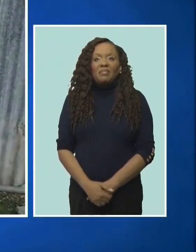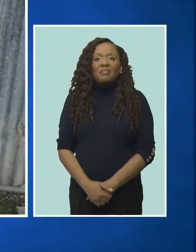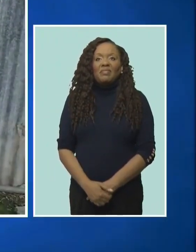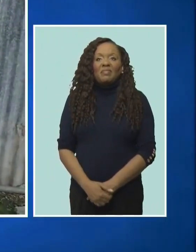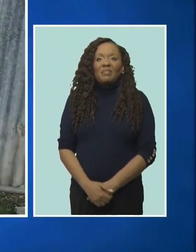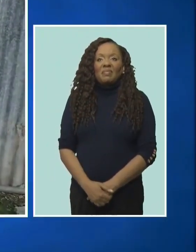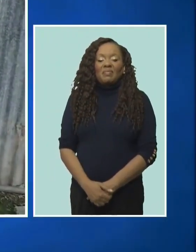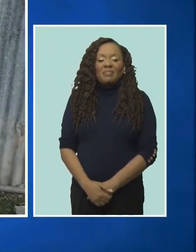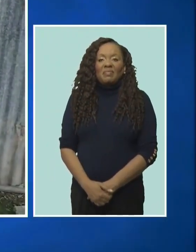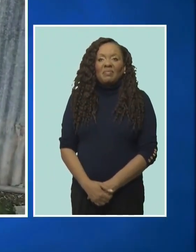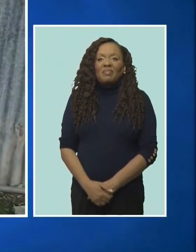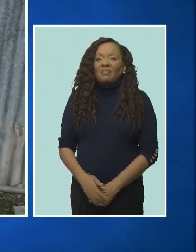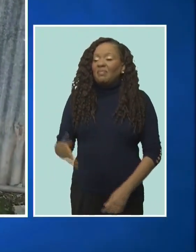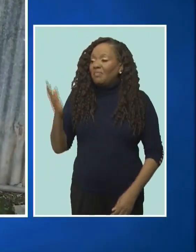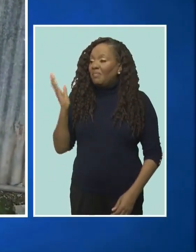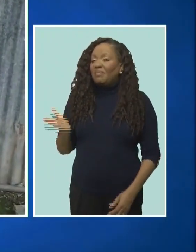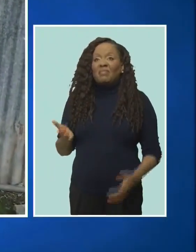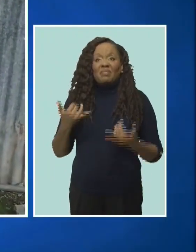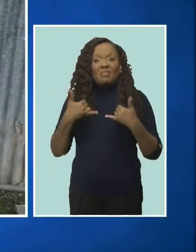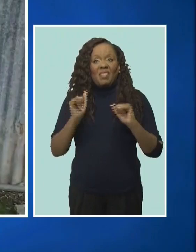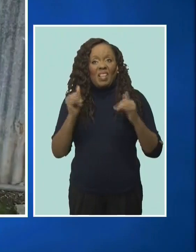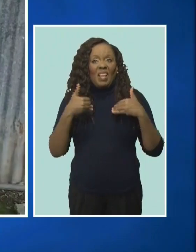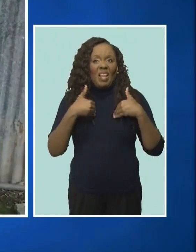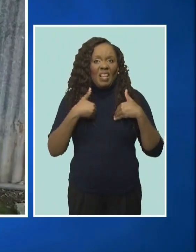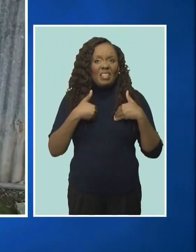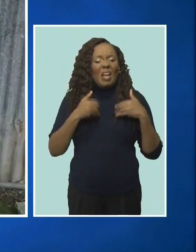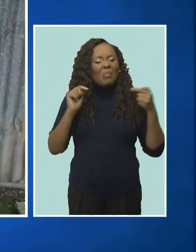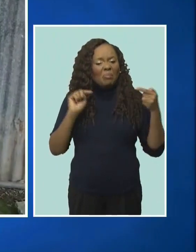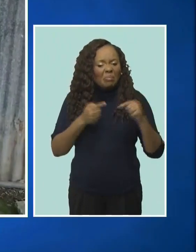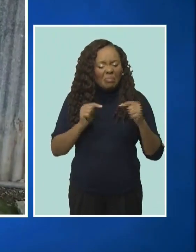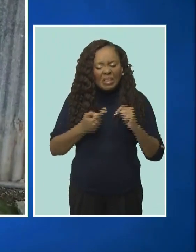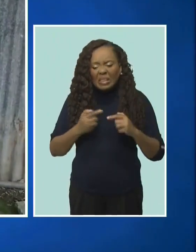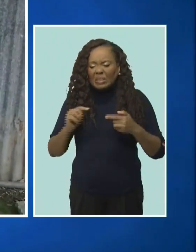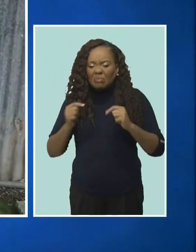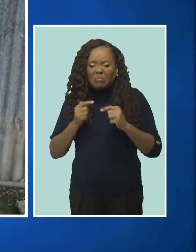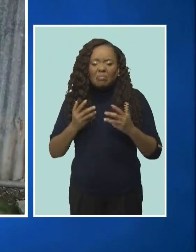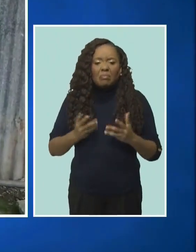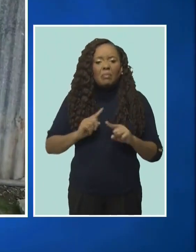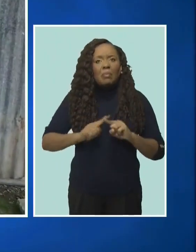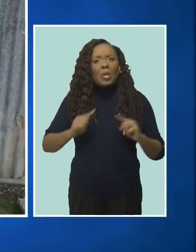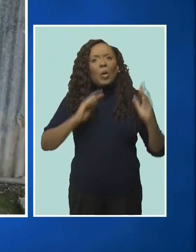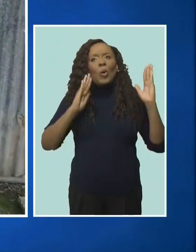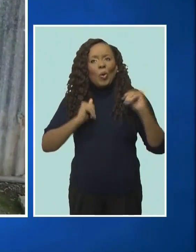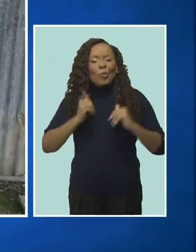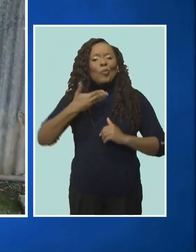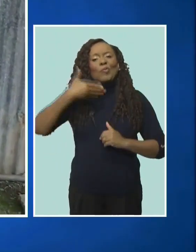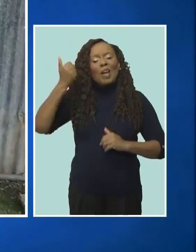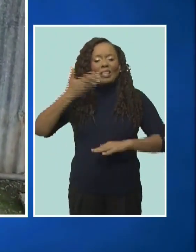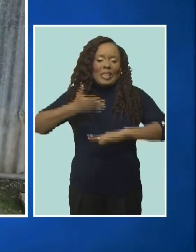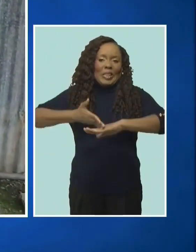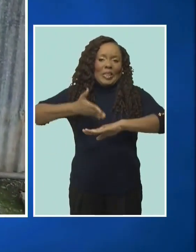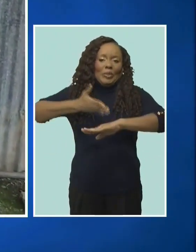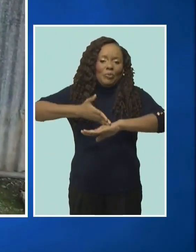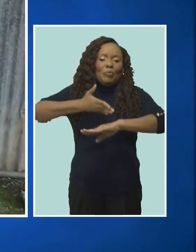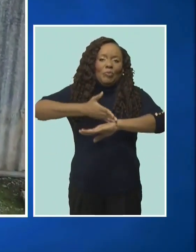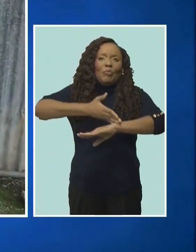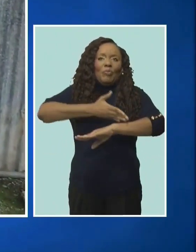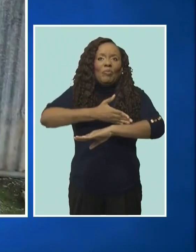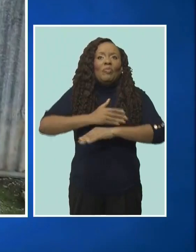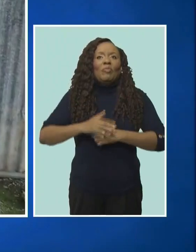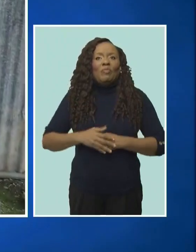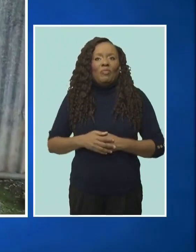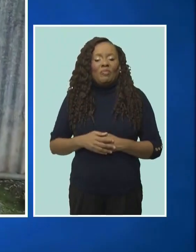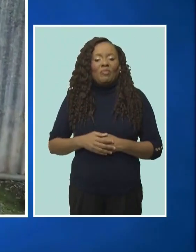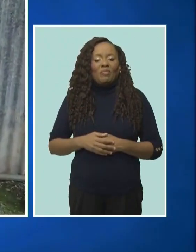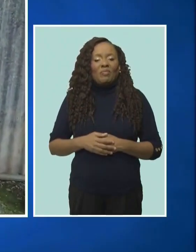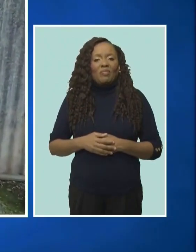few aches and pains, but we're hoping for the best. In head is the most